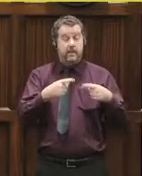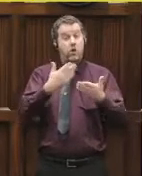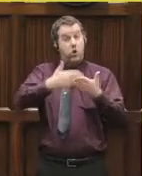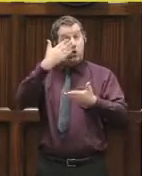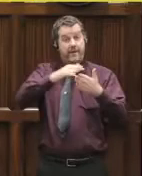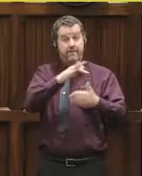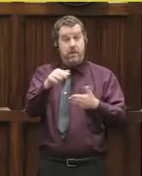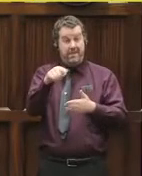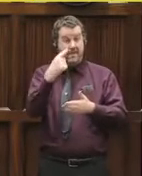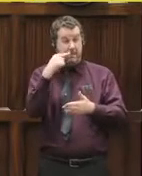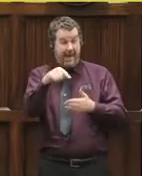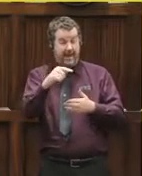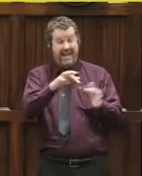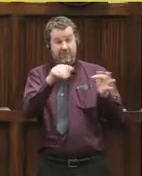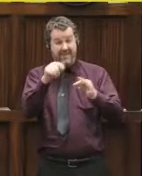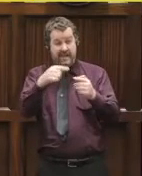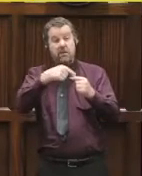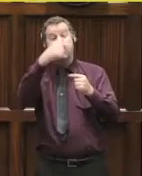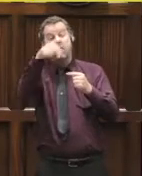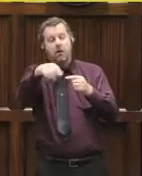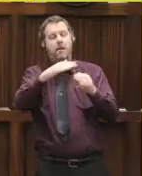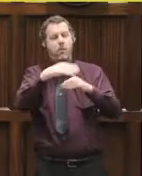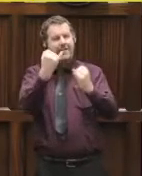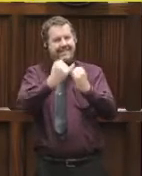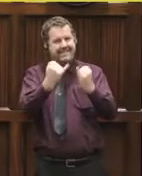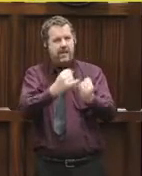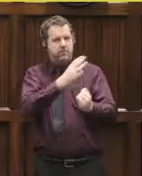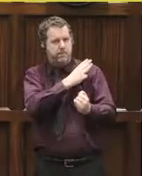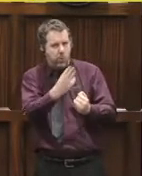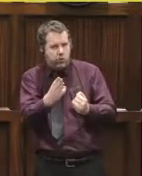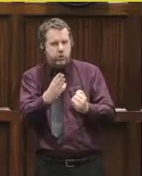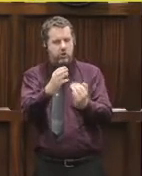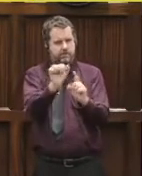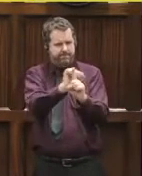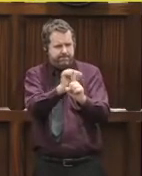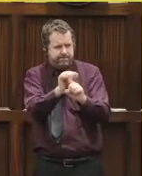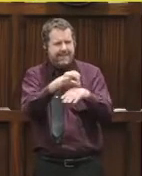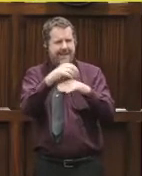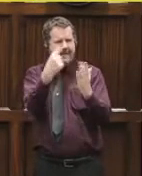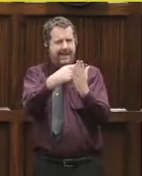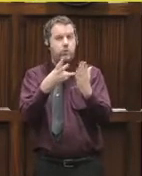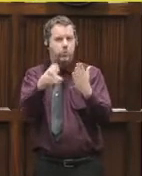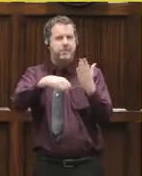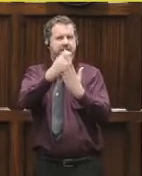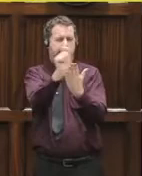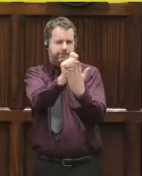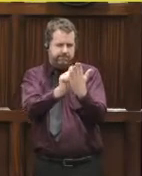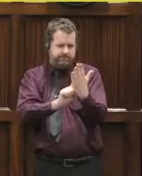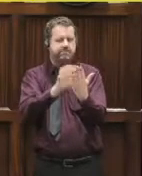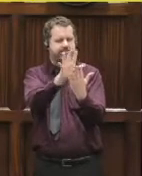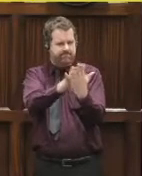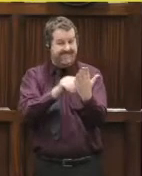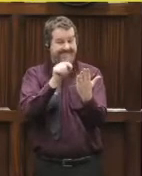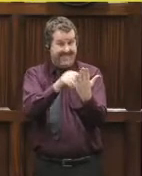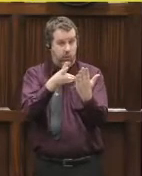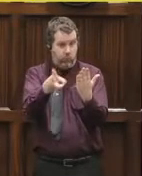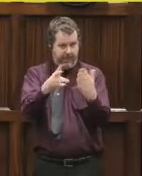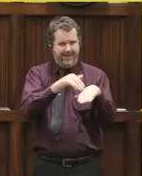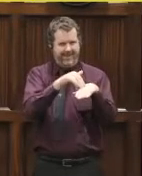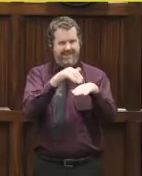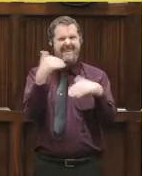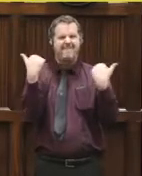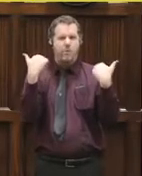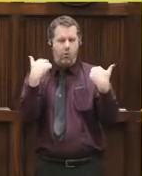pilot, more detailed proposals and revised guidelines will be developed, which will inform future annual funding